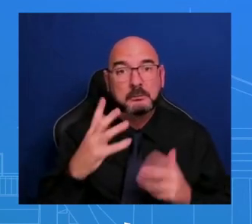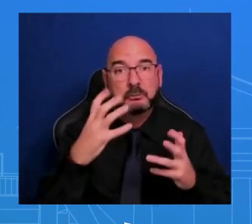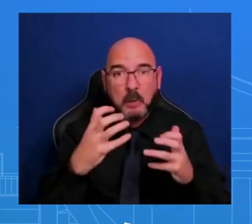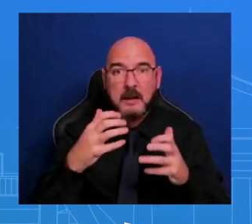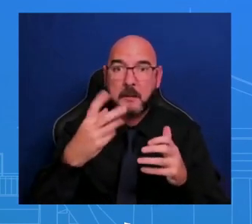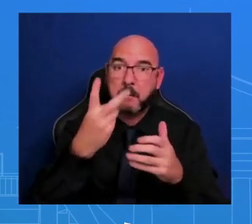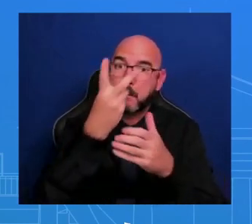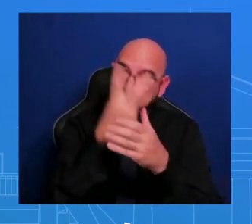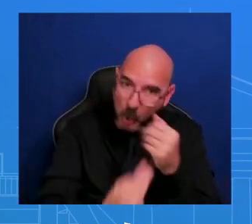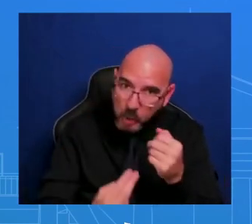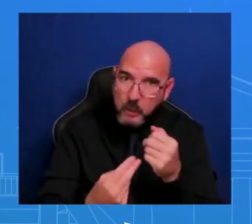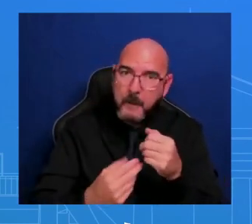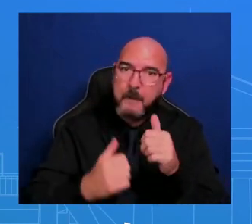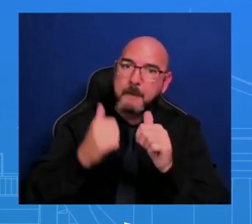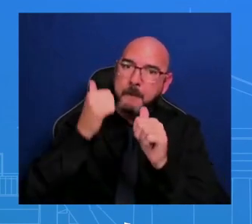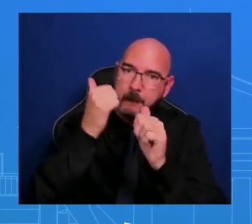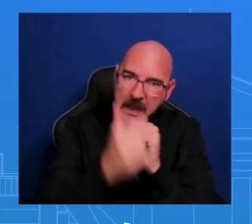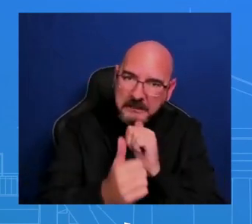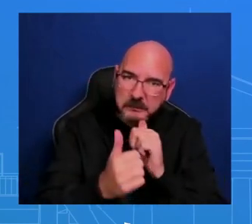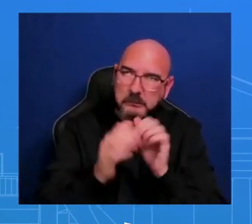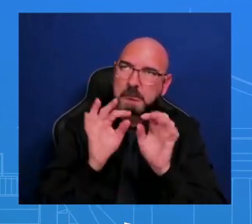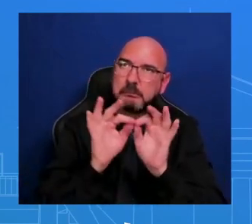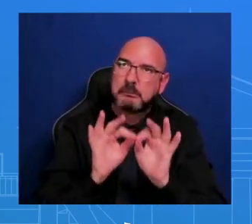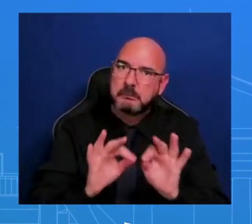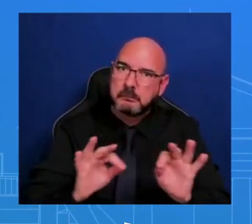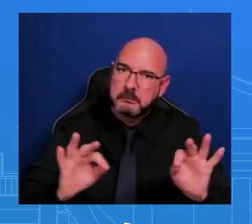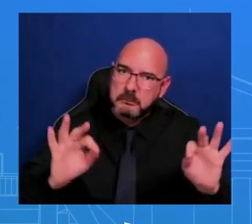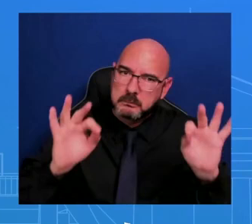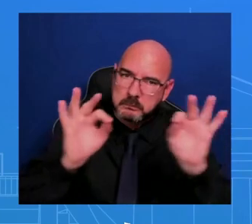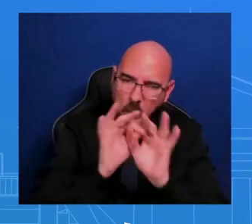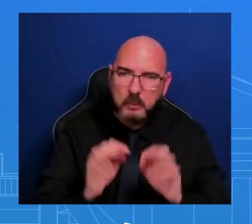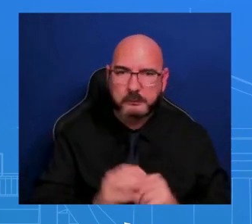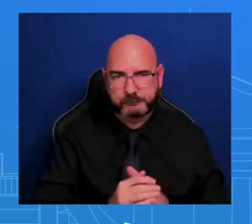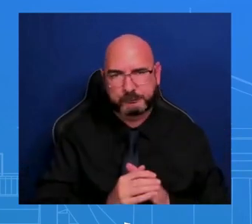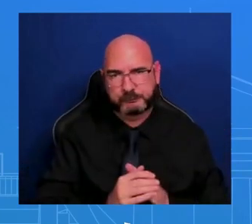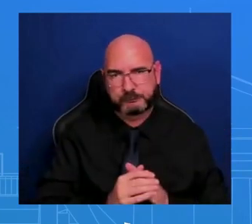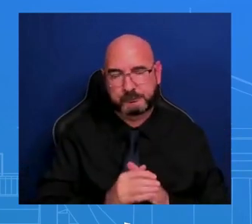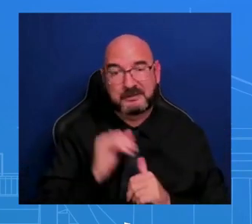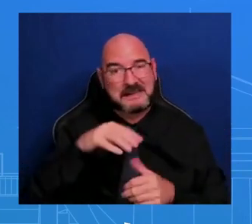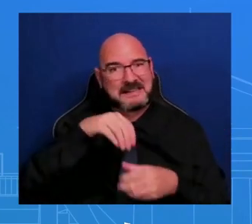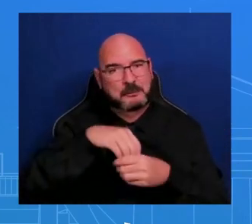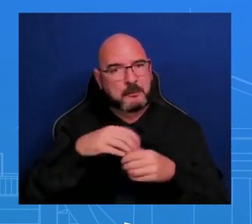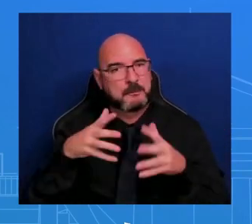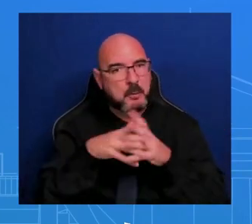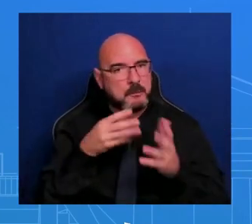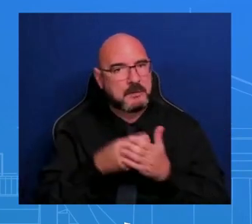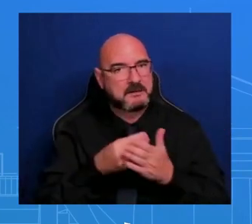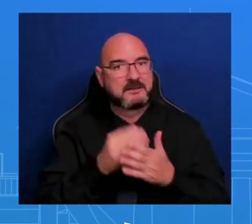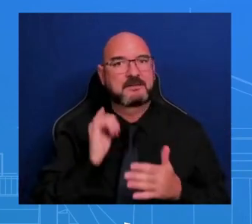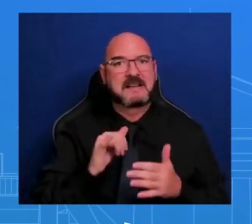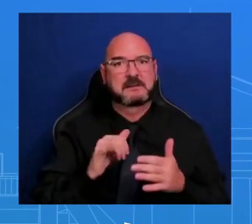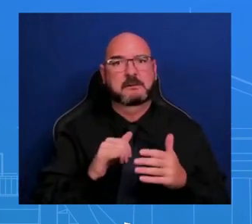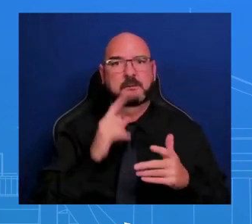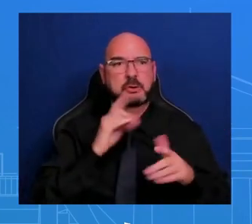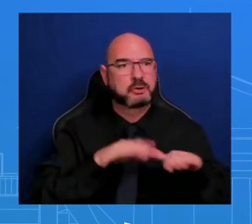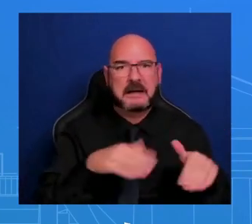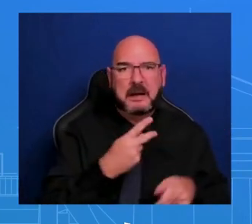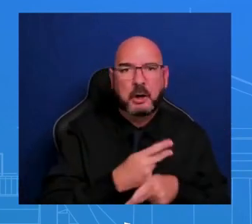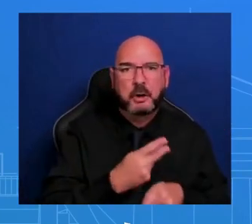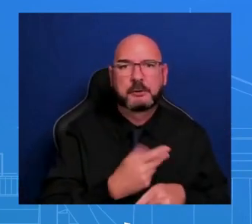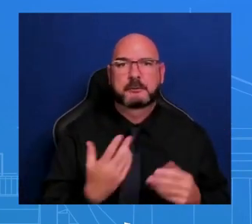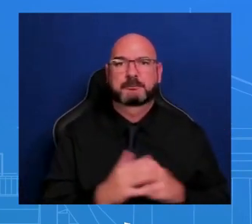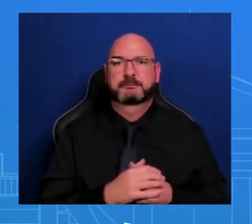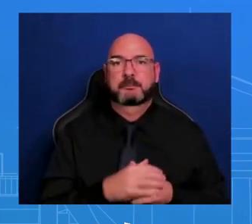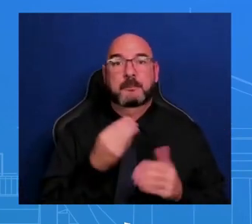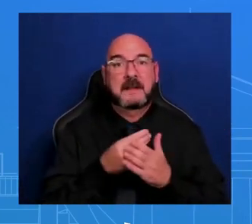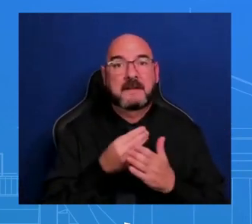both important. If you think about the domestic, we're talking about child care, right? We're talking about disaster relief fund, all incredibly